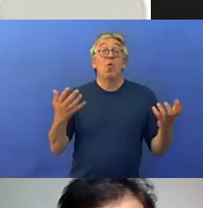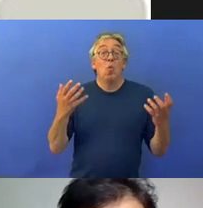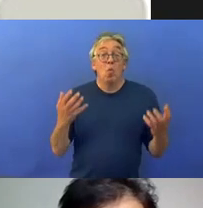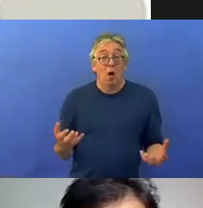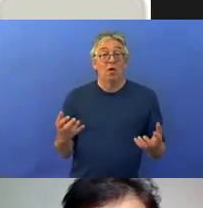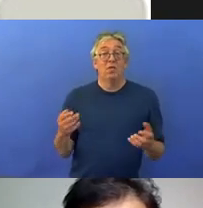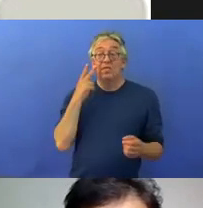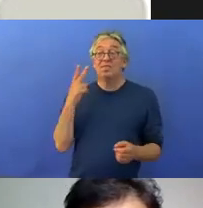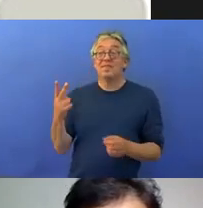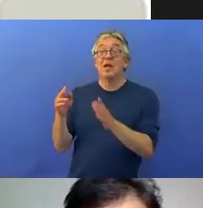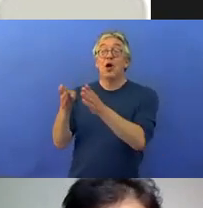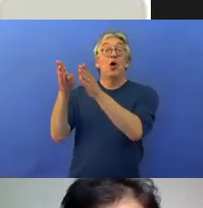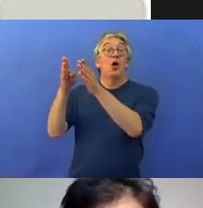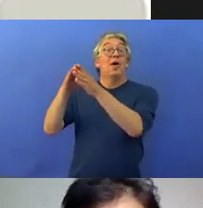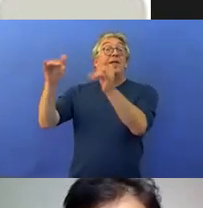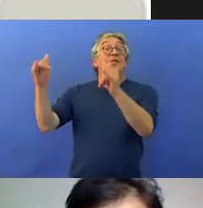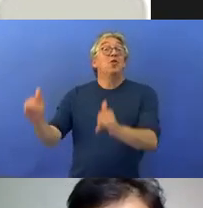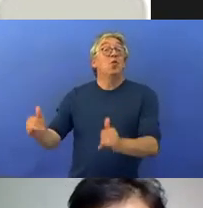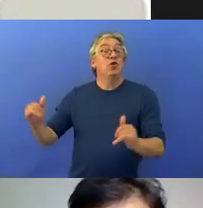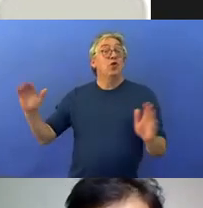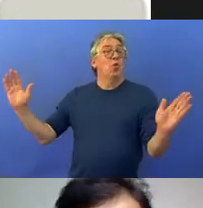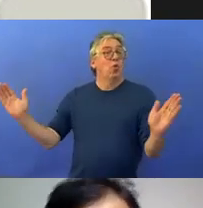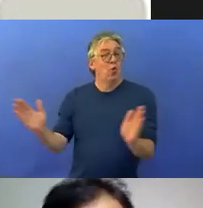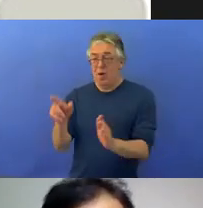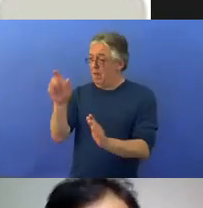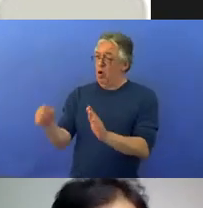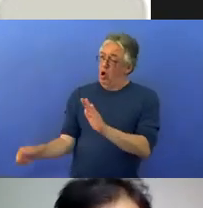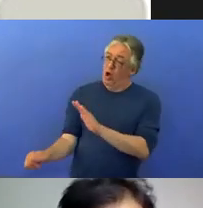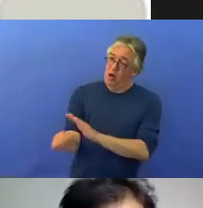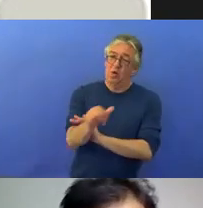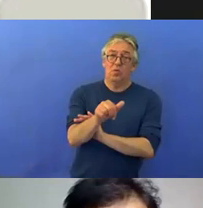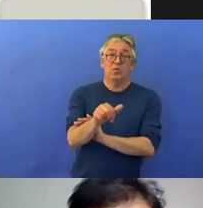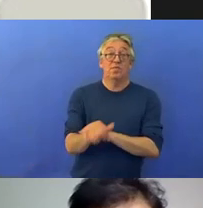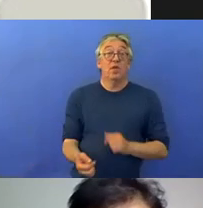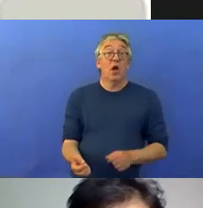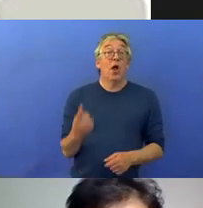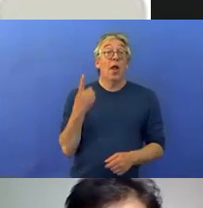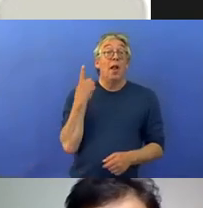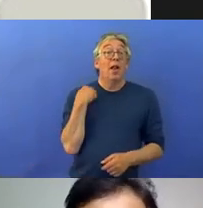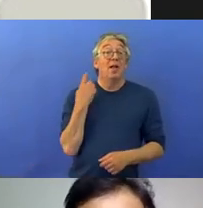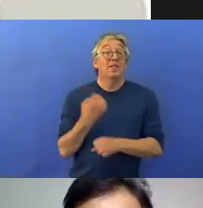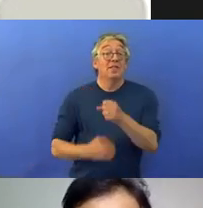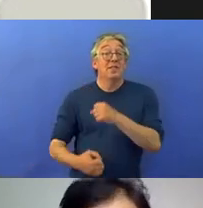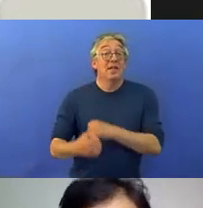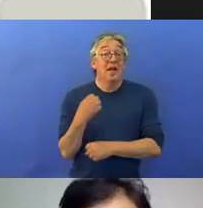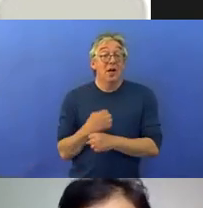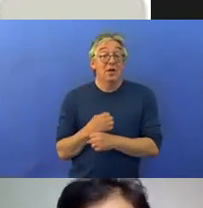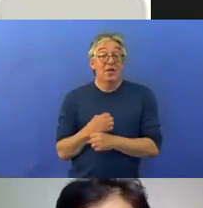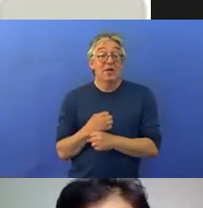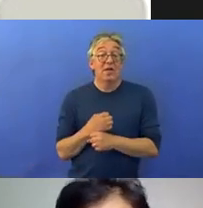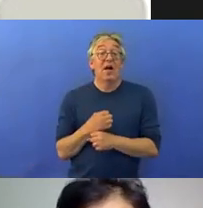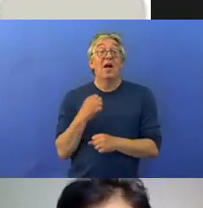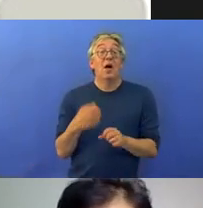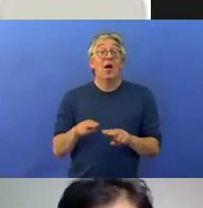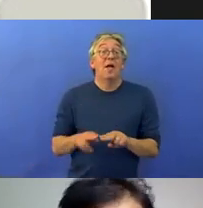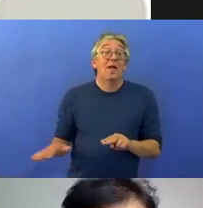On December of last year, the National Assembly members proposed the Act